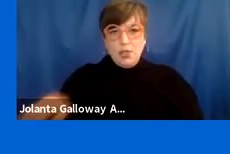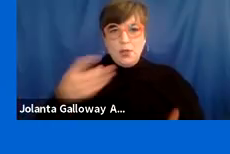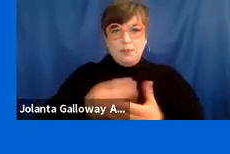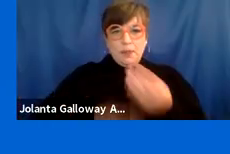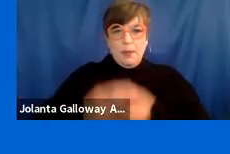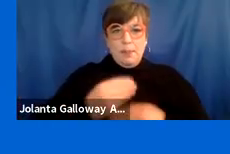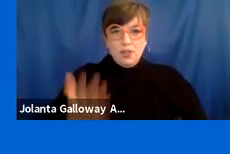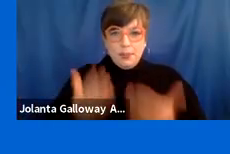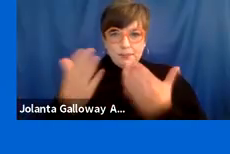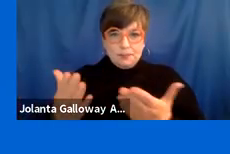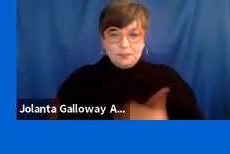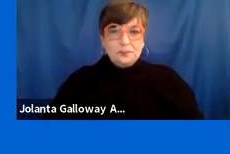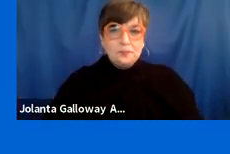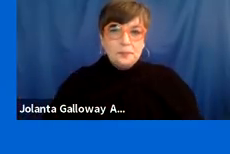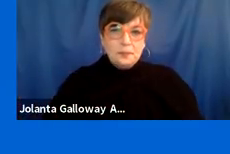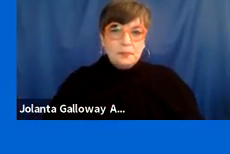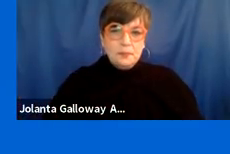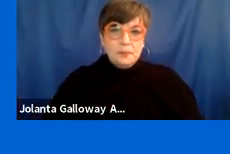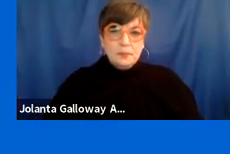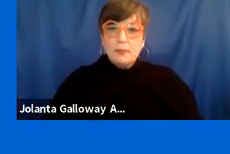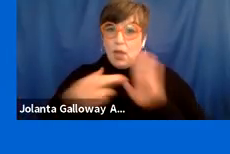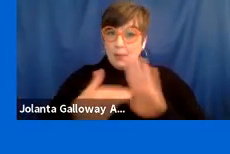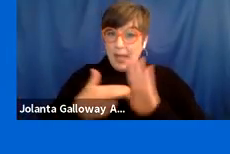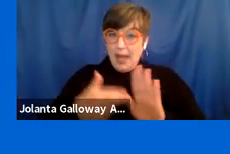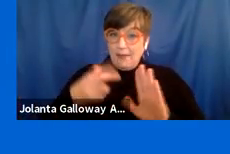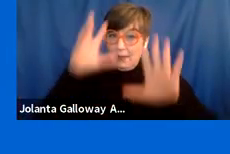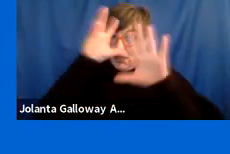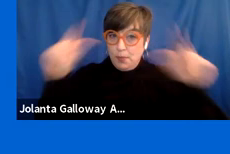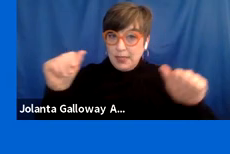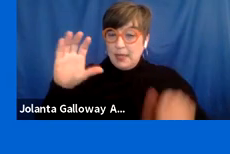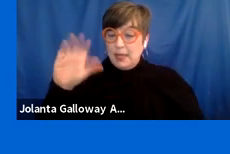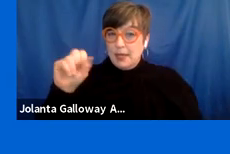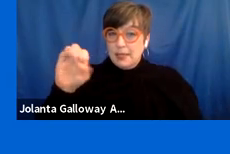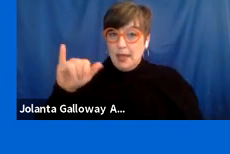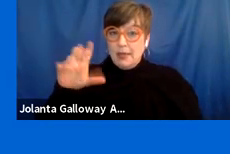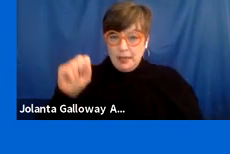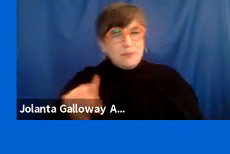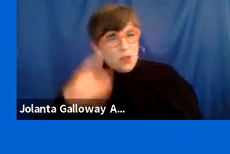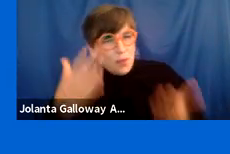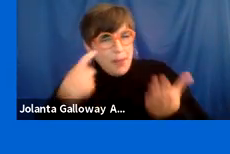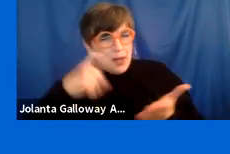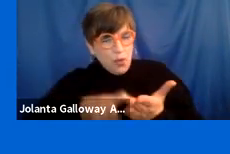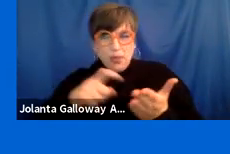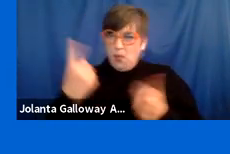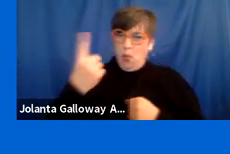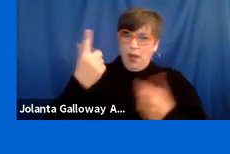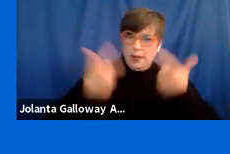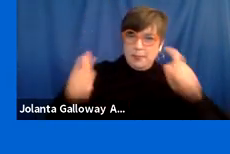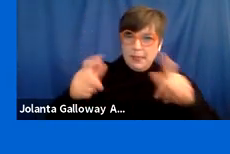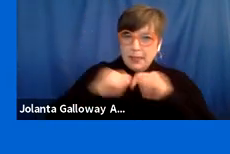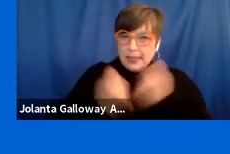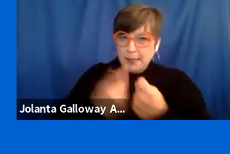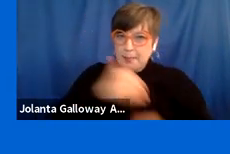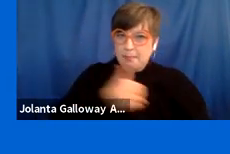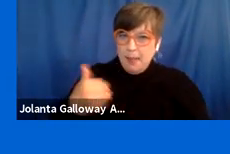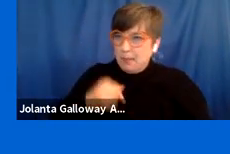FY22 budget on behalf of Superintendent Caselius and our team. You may notice at the start that we're missing a big member of our team, David Bloom.